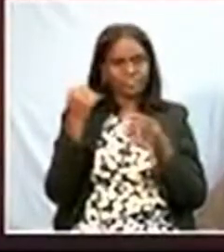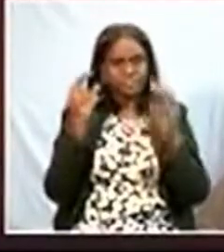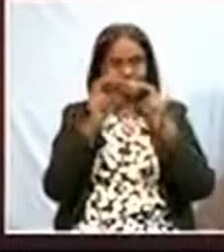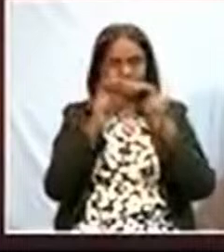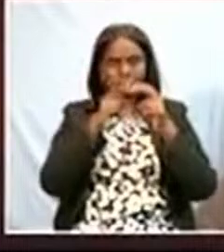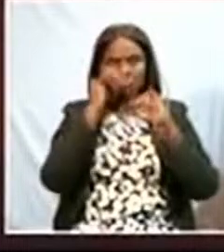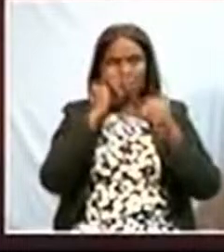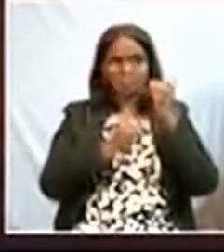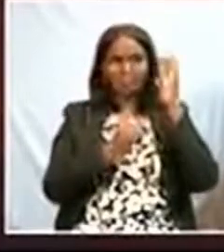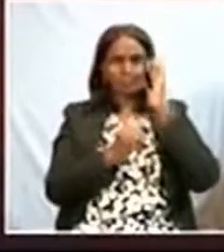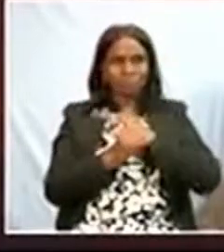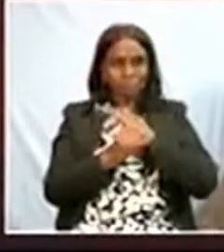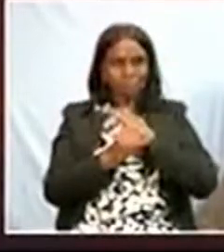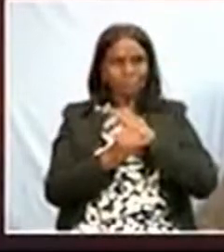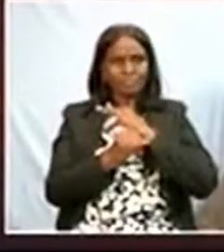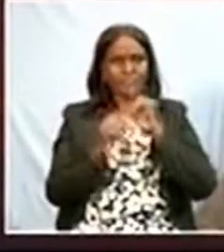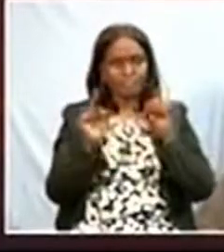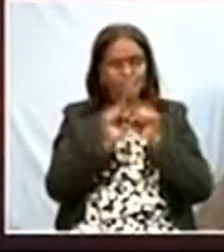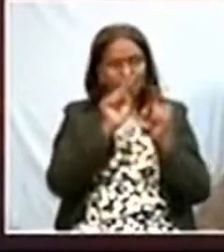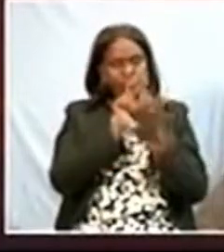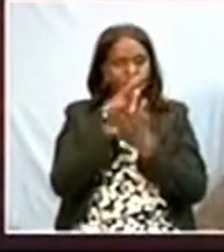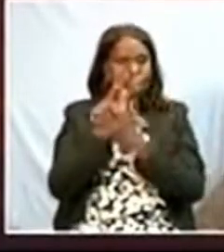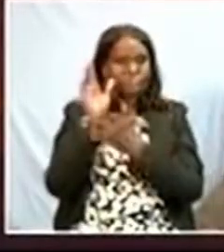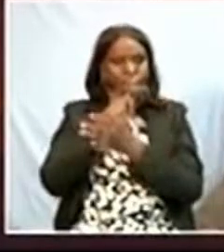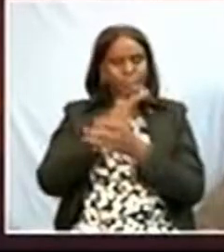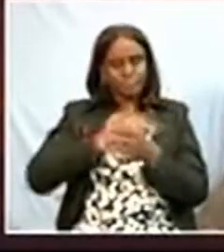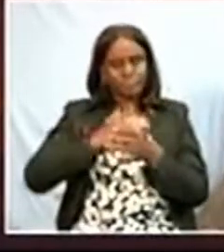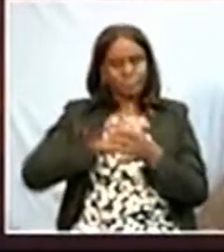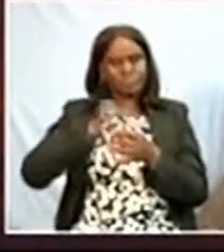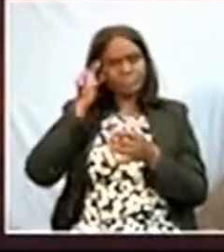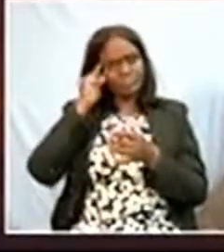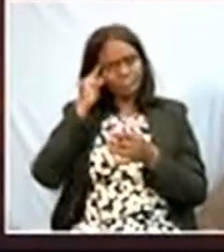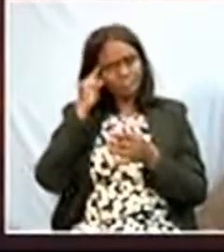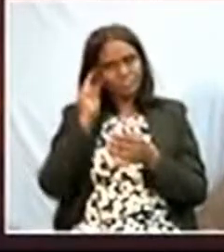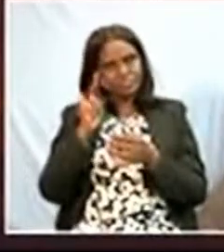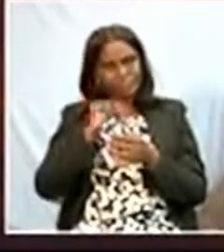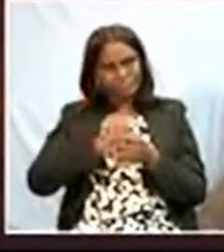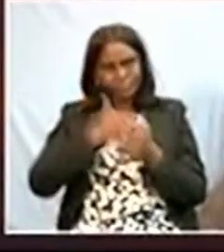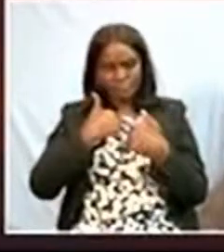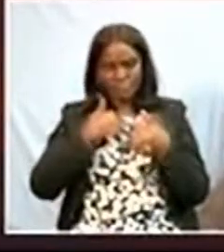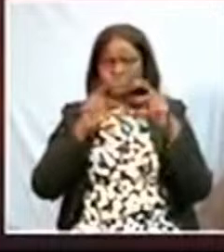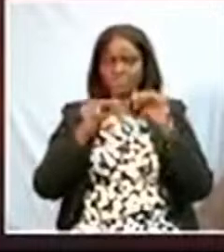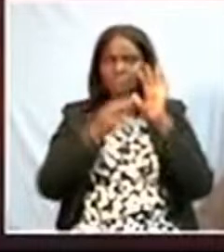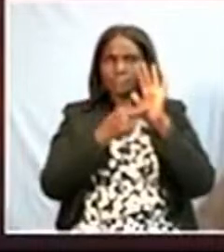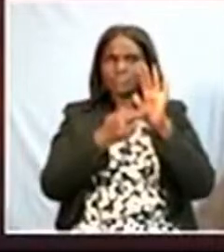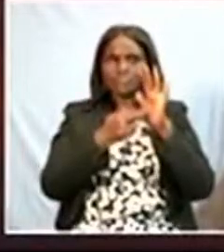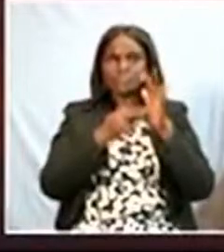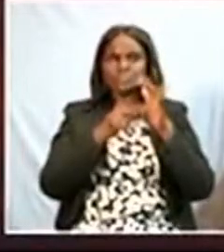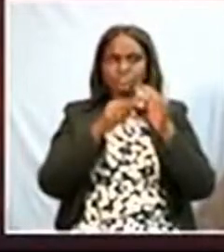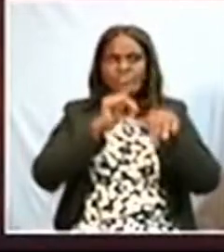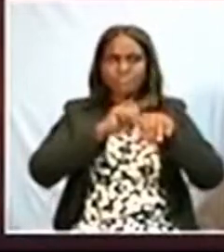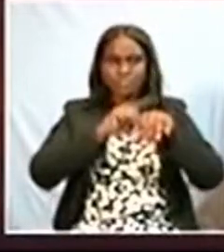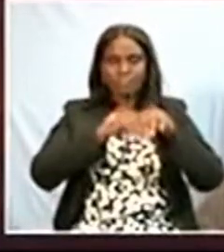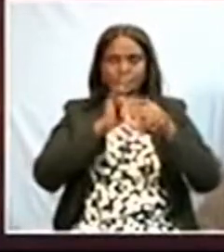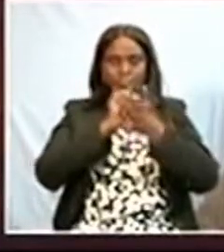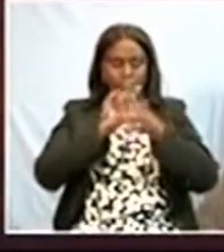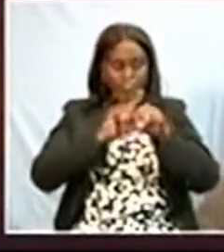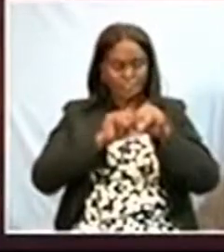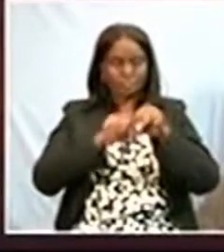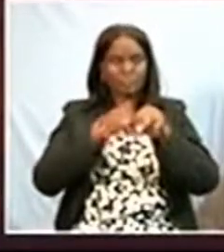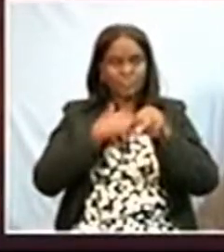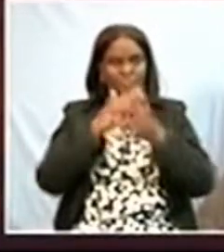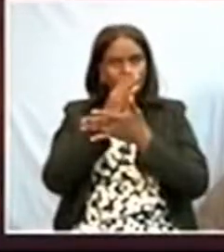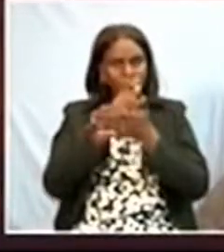completed and certified. I think we had no indication at that moment that there